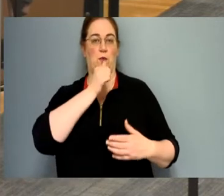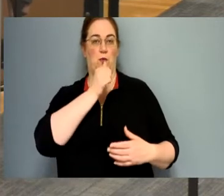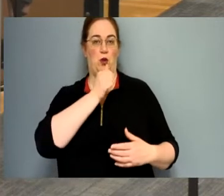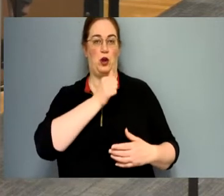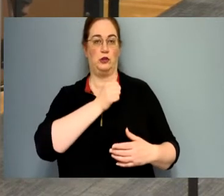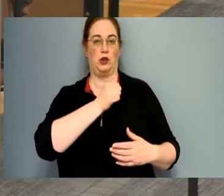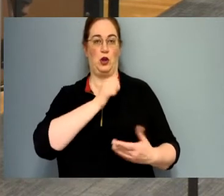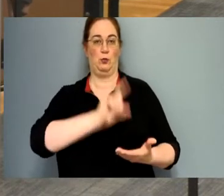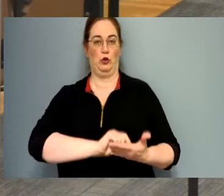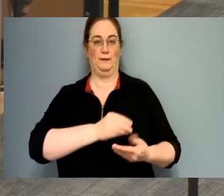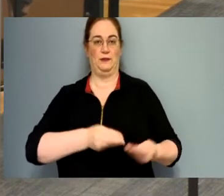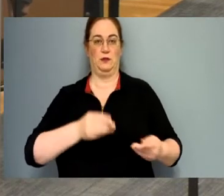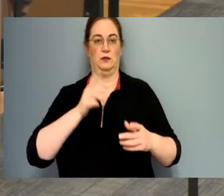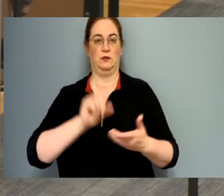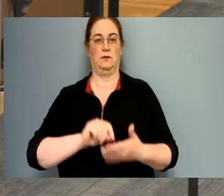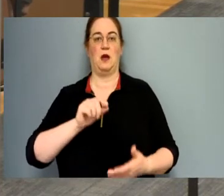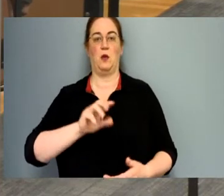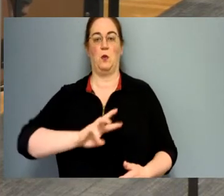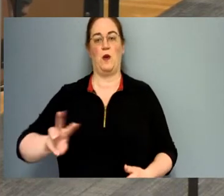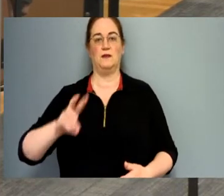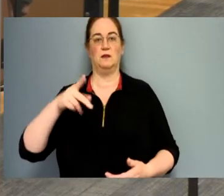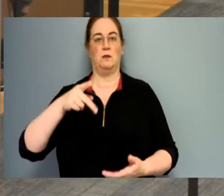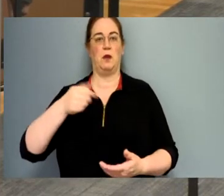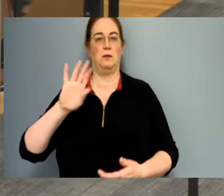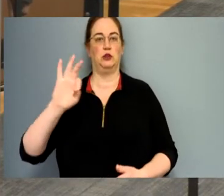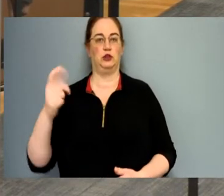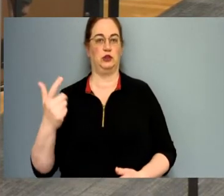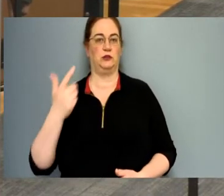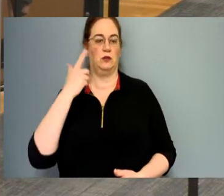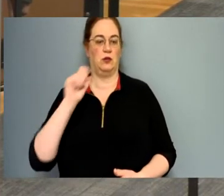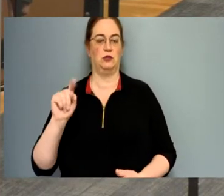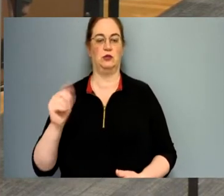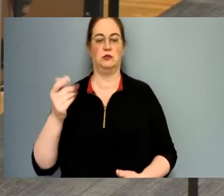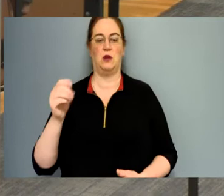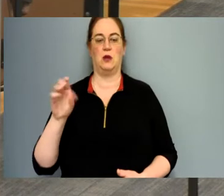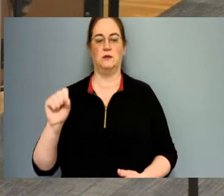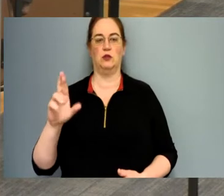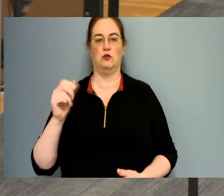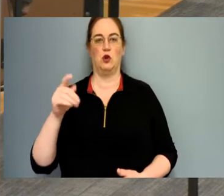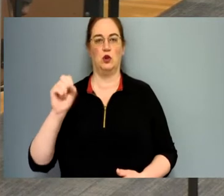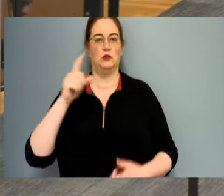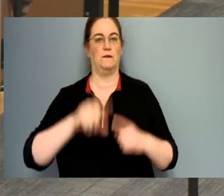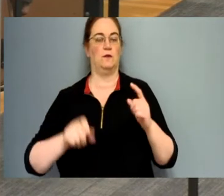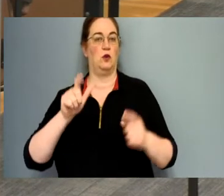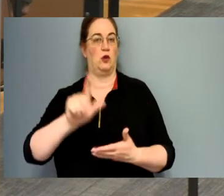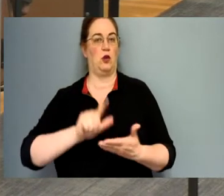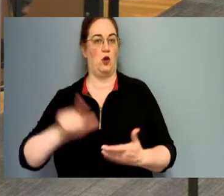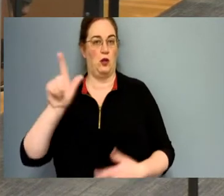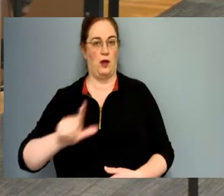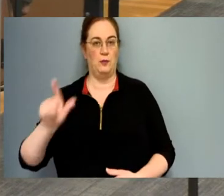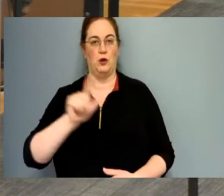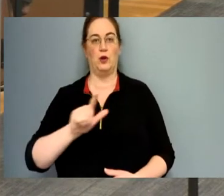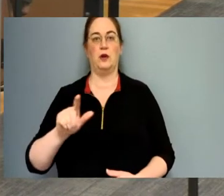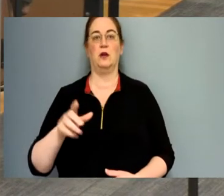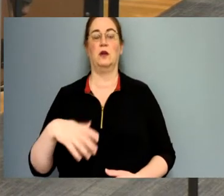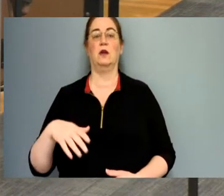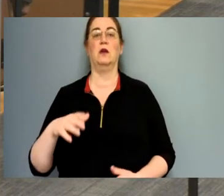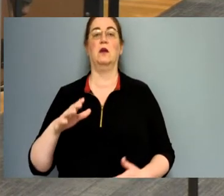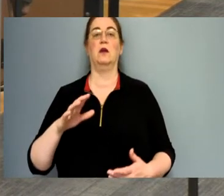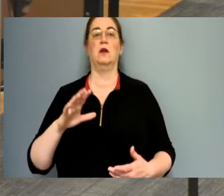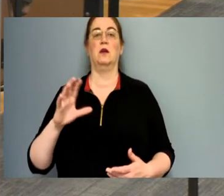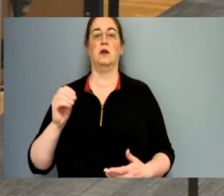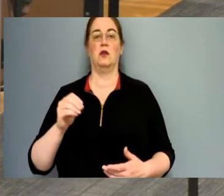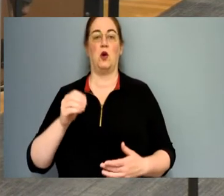that is published by West Publishing under Thomson Reuters for both the law library, the Court of